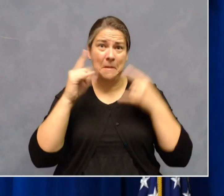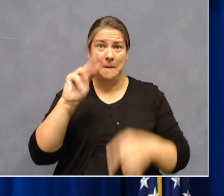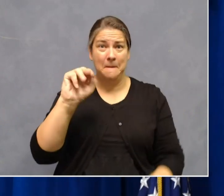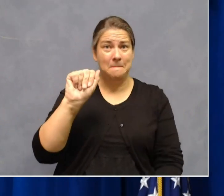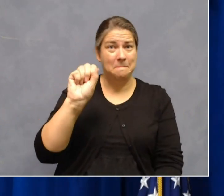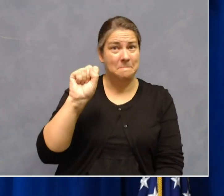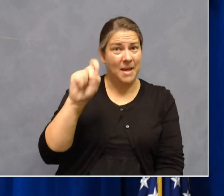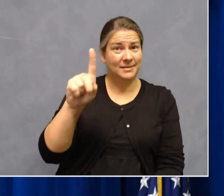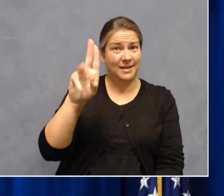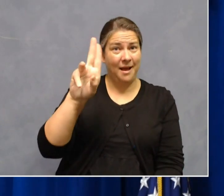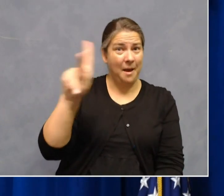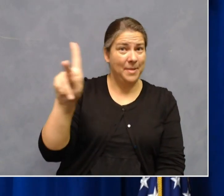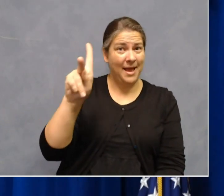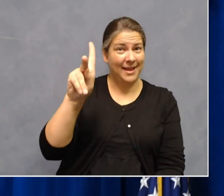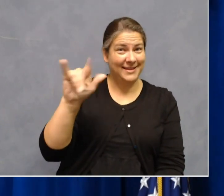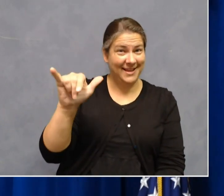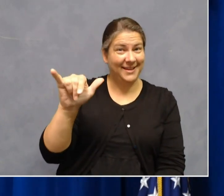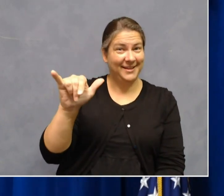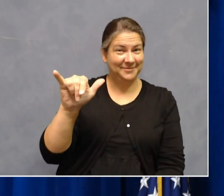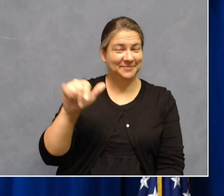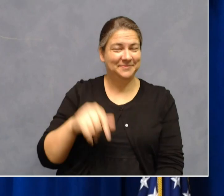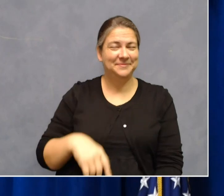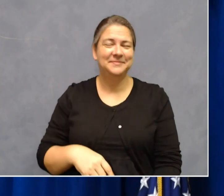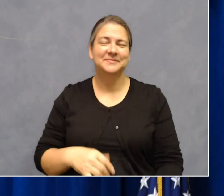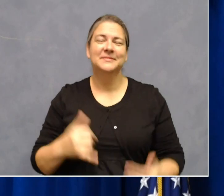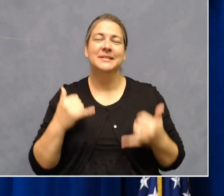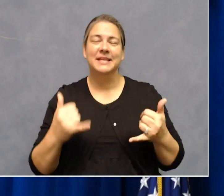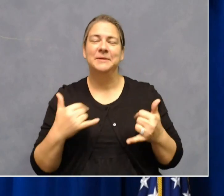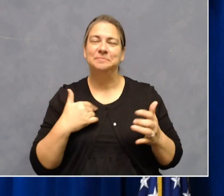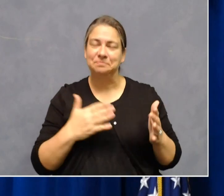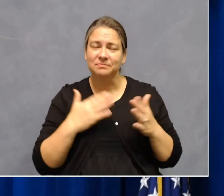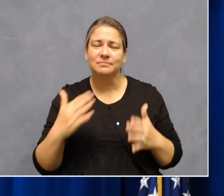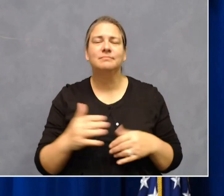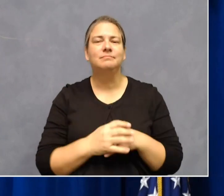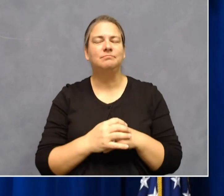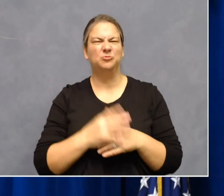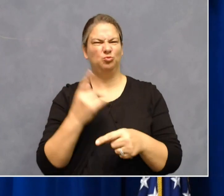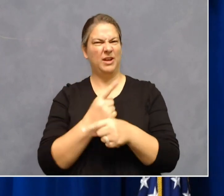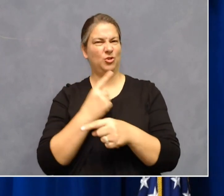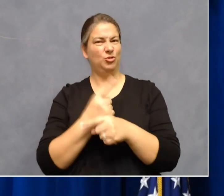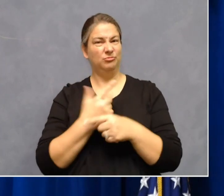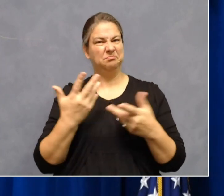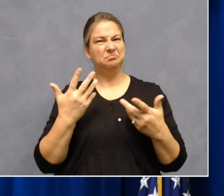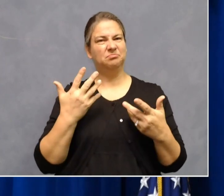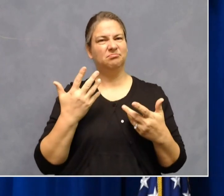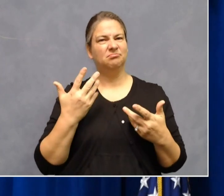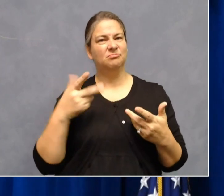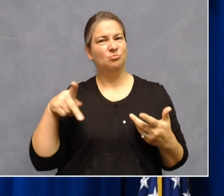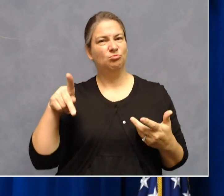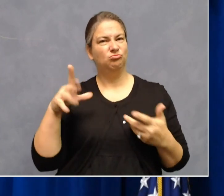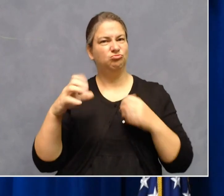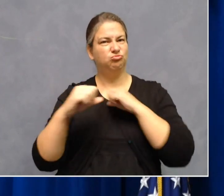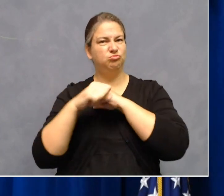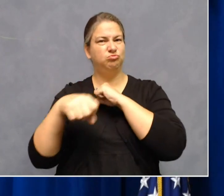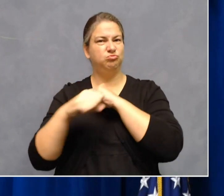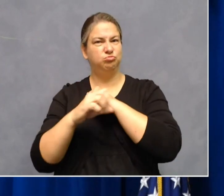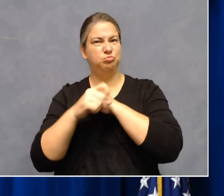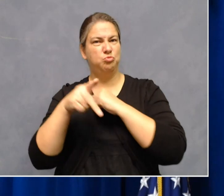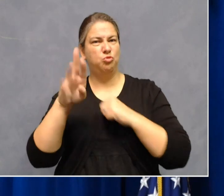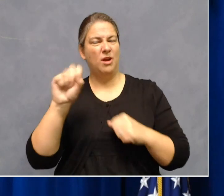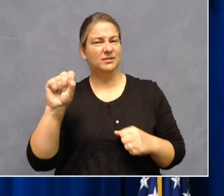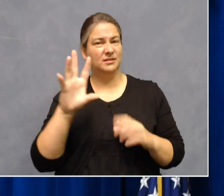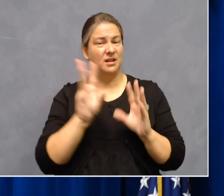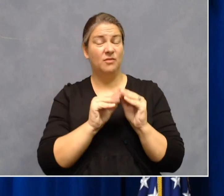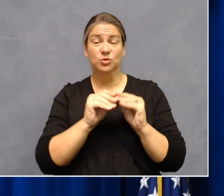our regular way that we go about these press conferences, because other than me being remote, this is business